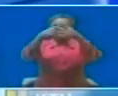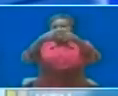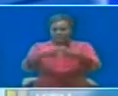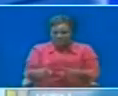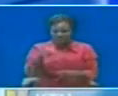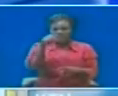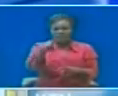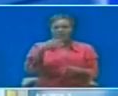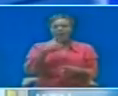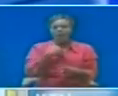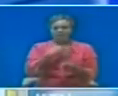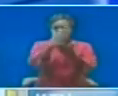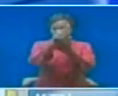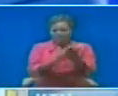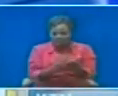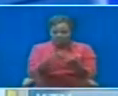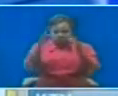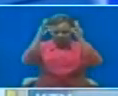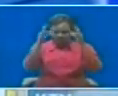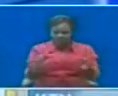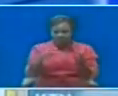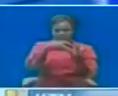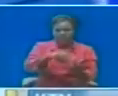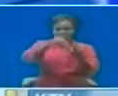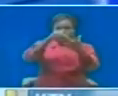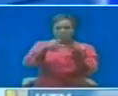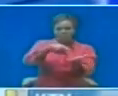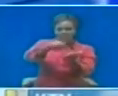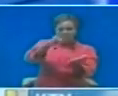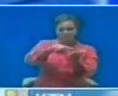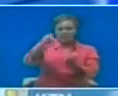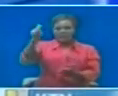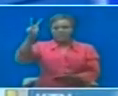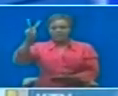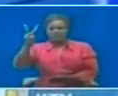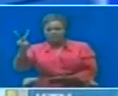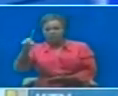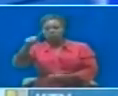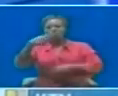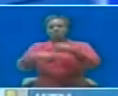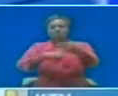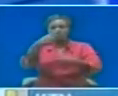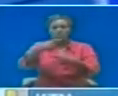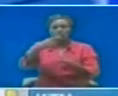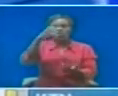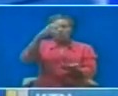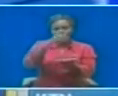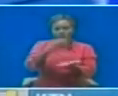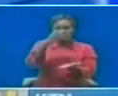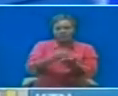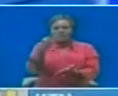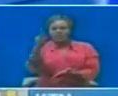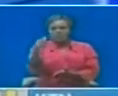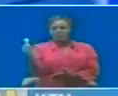took issue with sections of the ruling, especially those permitting pay TV stations to carry the content of the three media